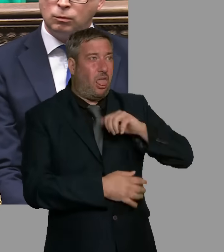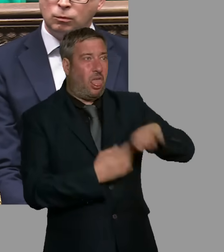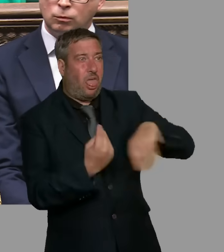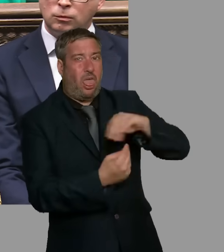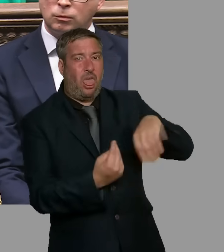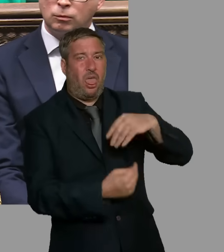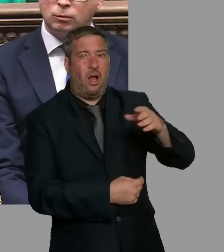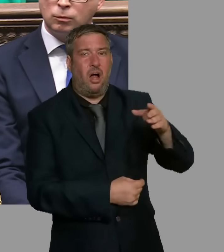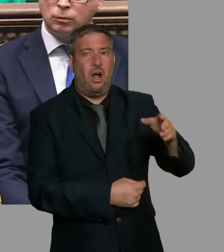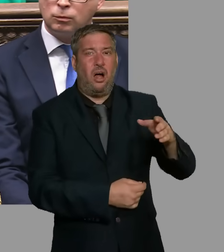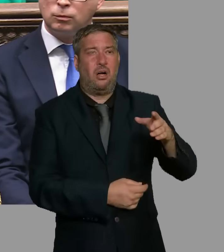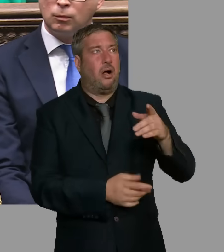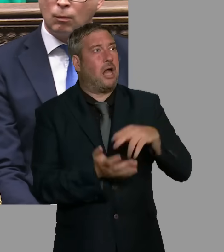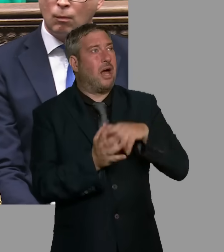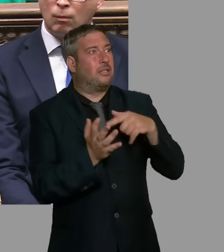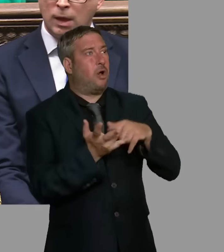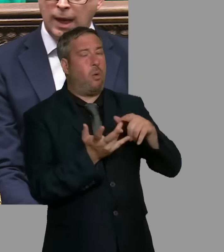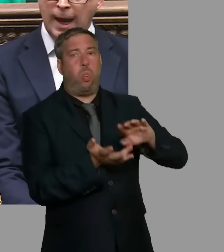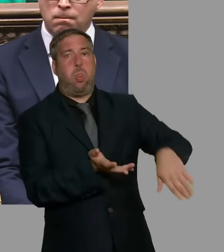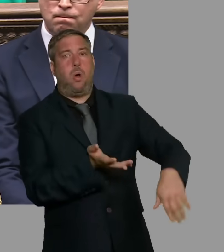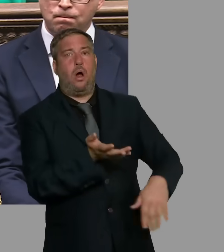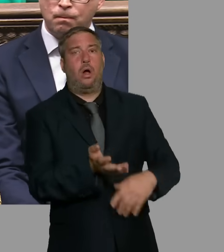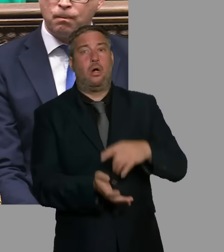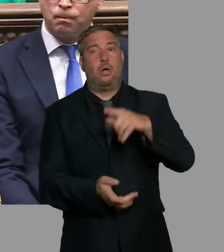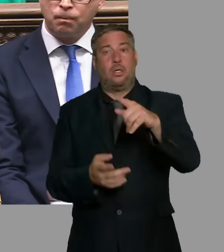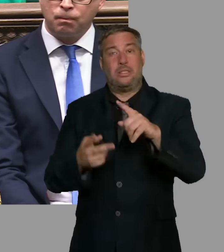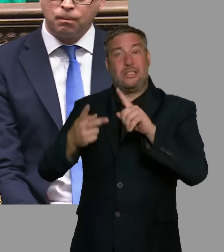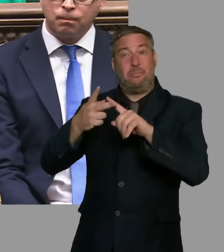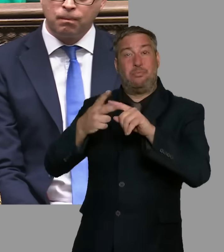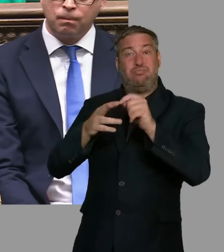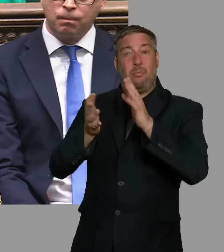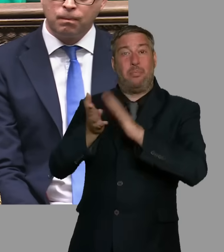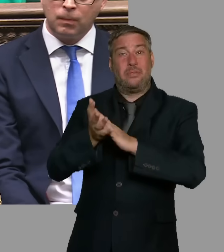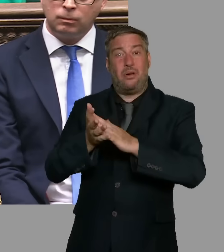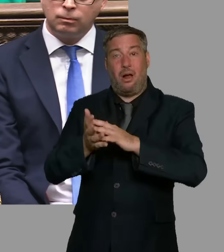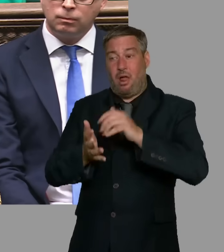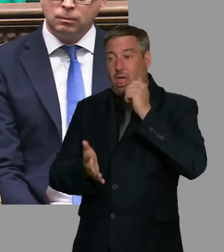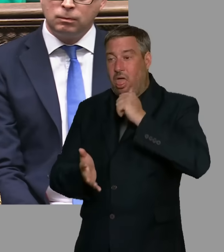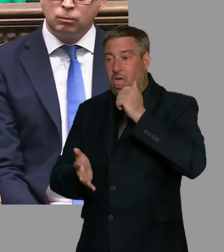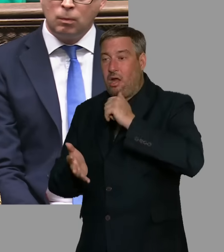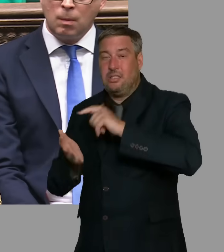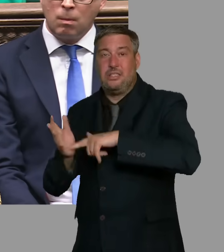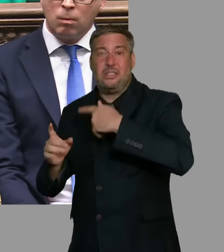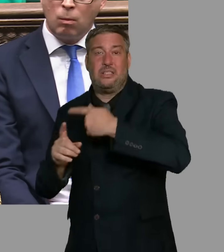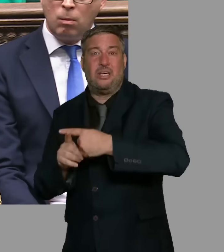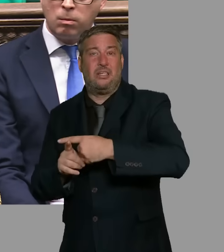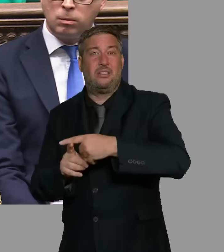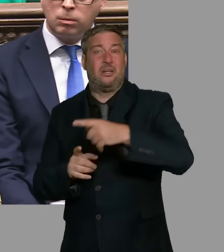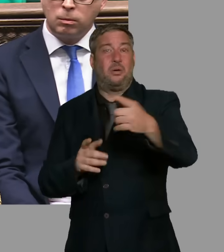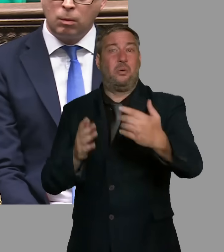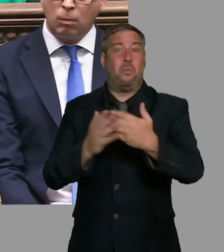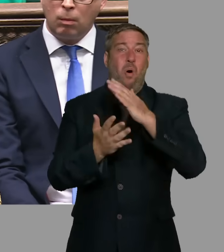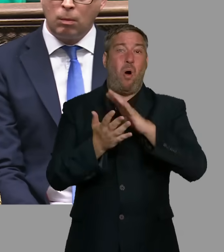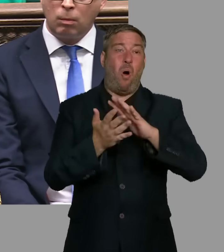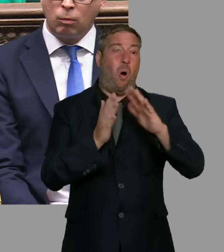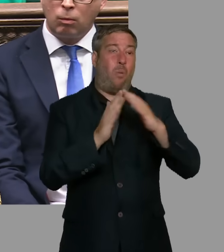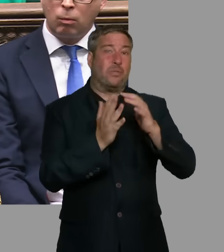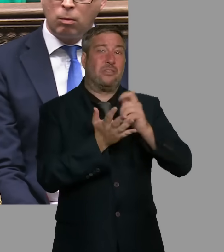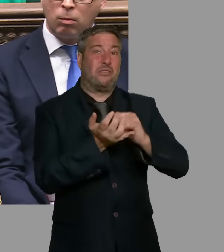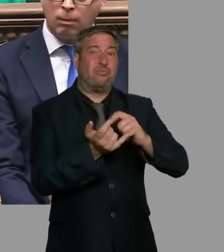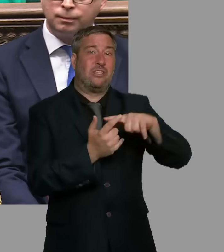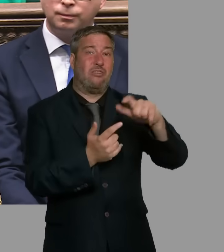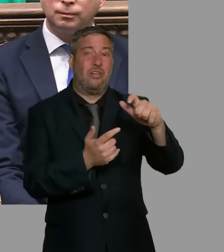We have strikes crippling our capital city and damaging our economy. He could use minimum